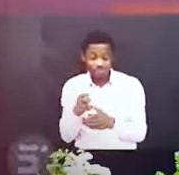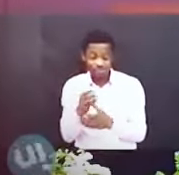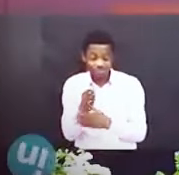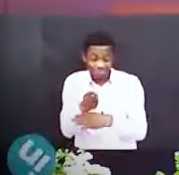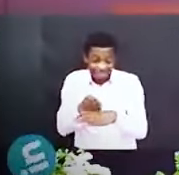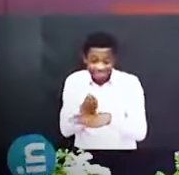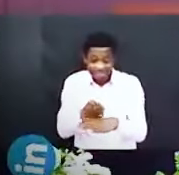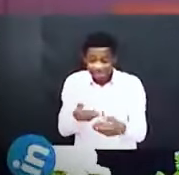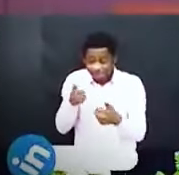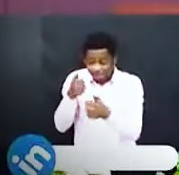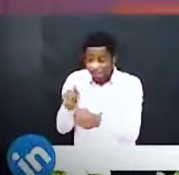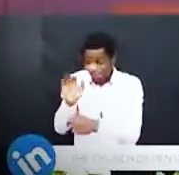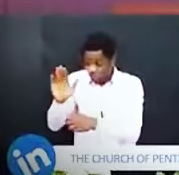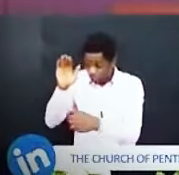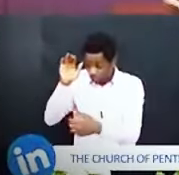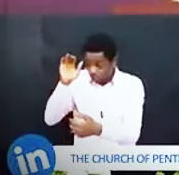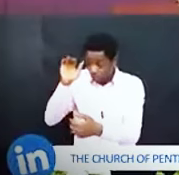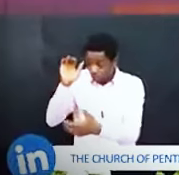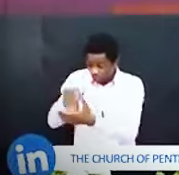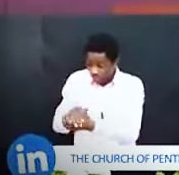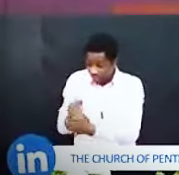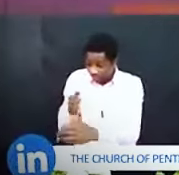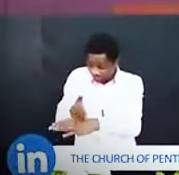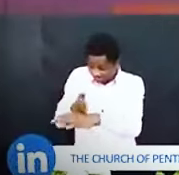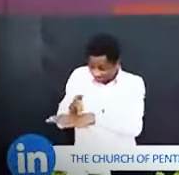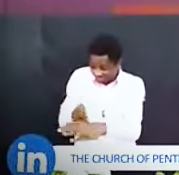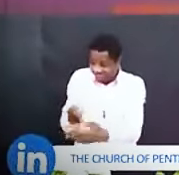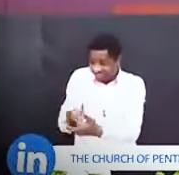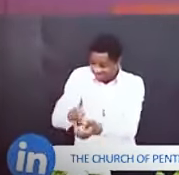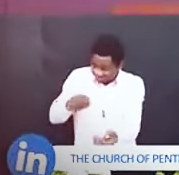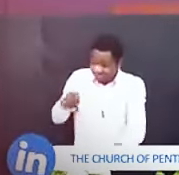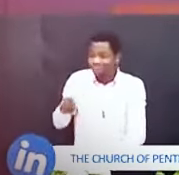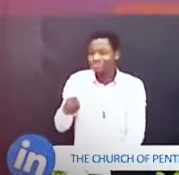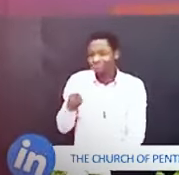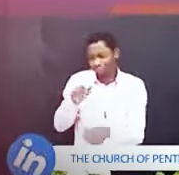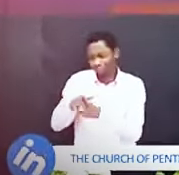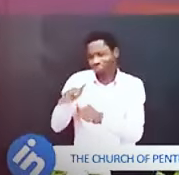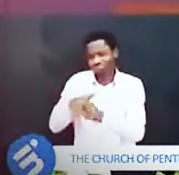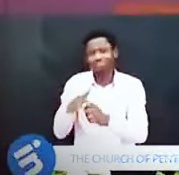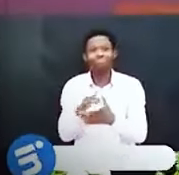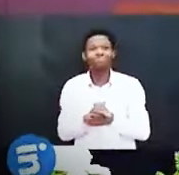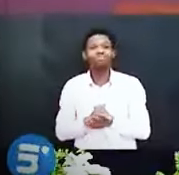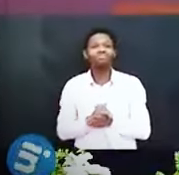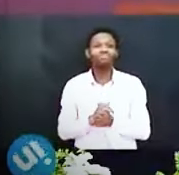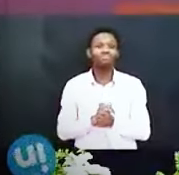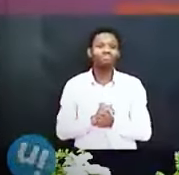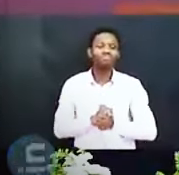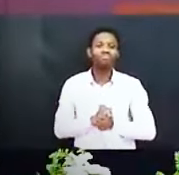Well, I don't want to use the English, but Obetrisikan is enough.